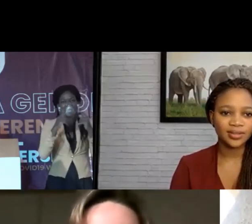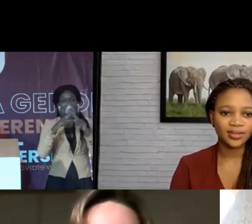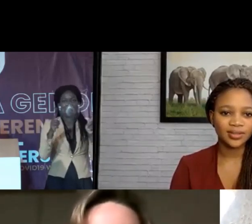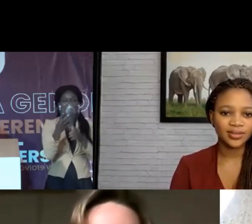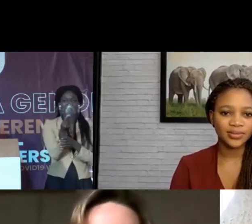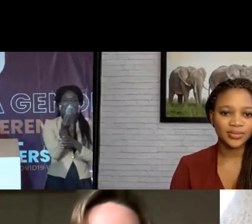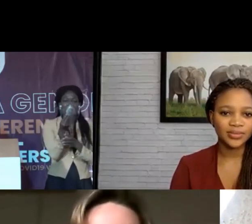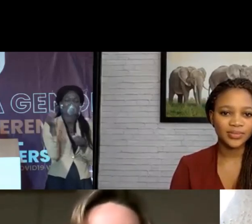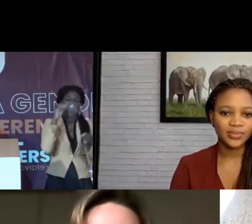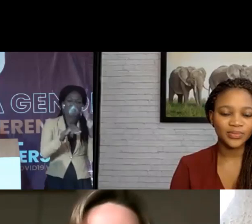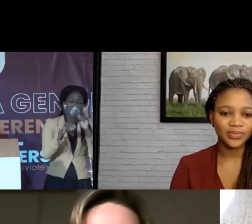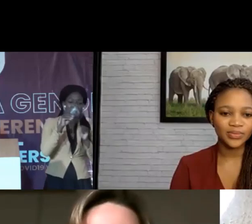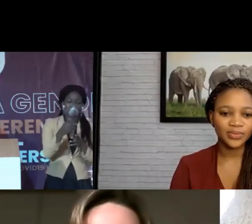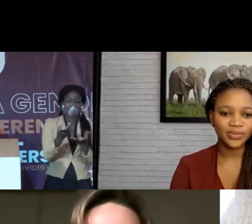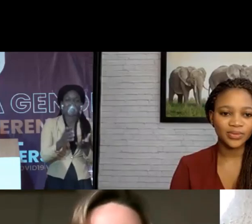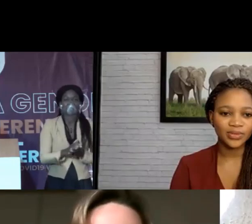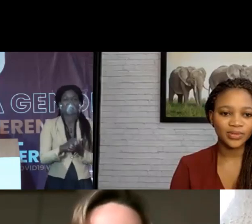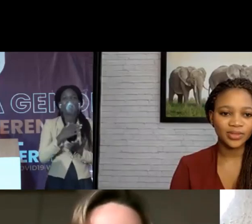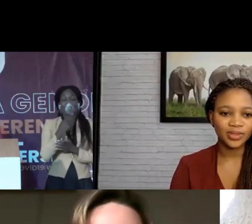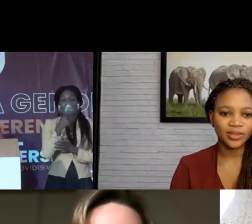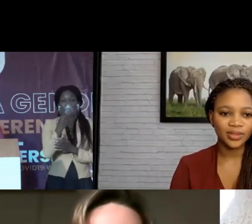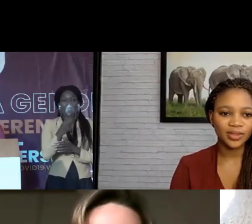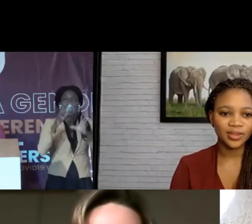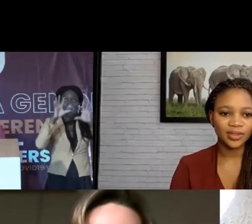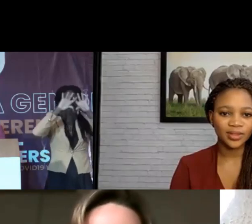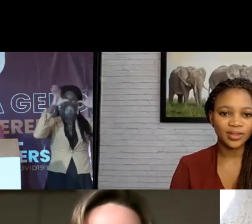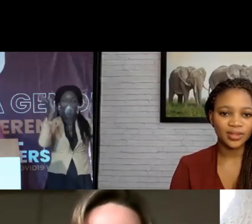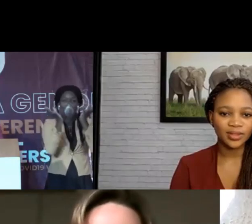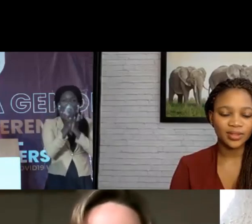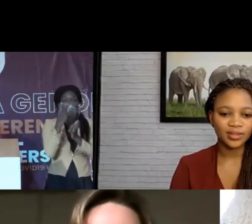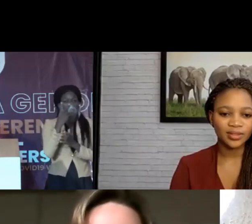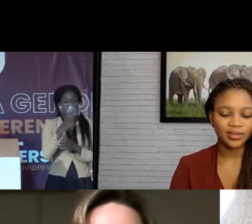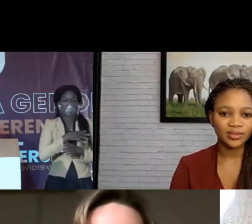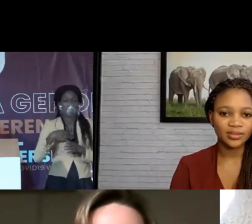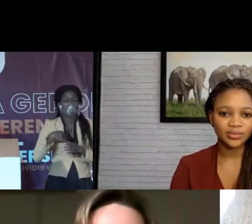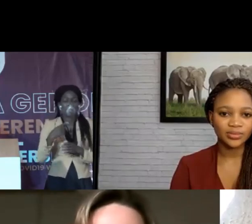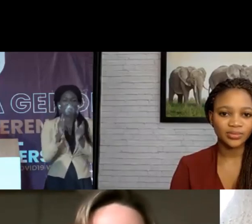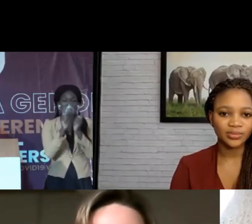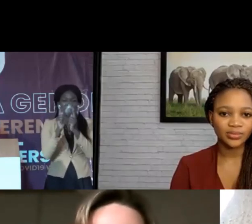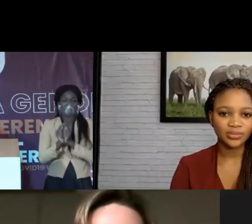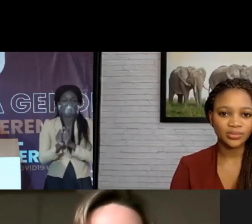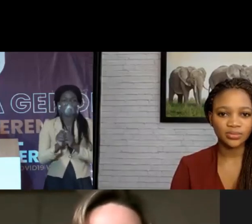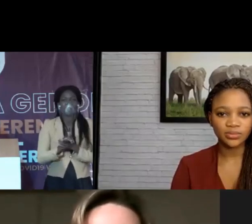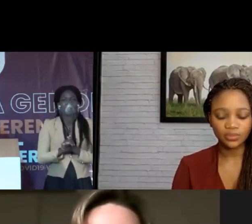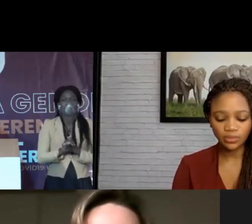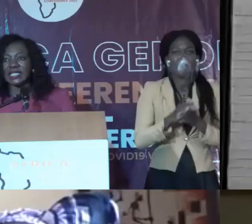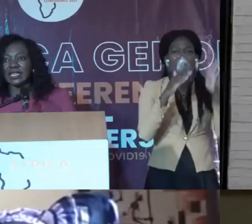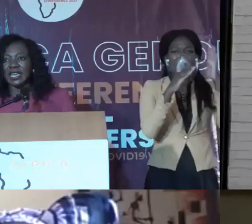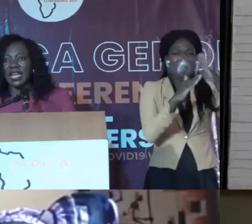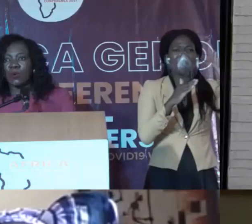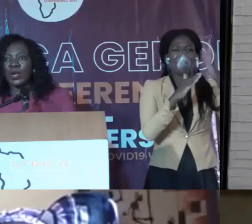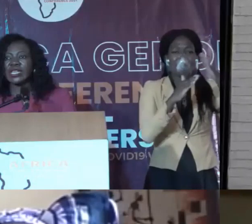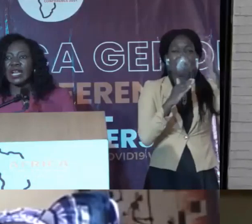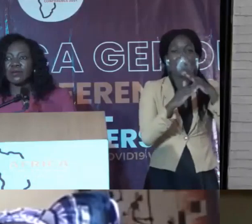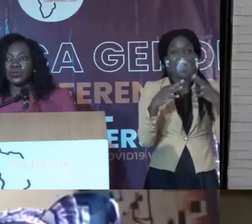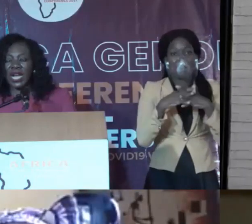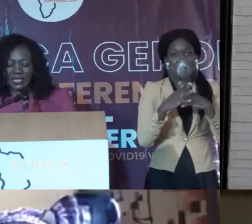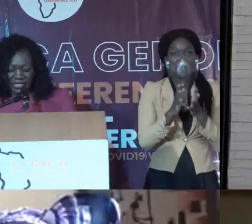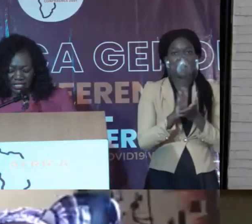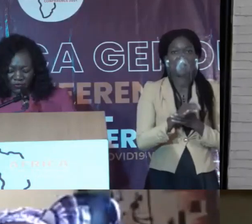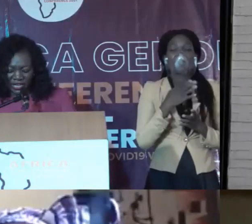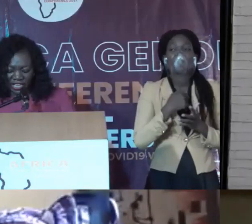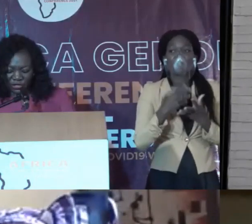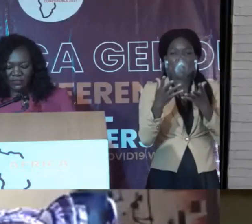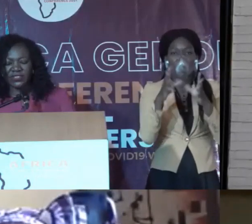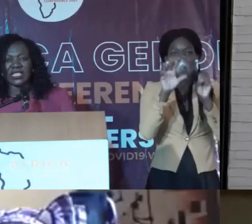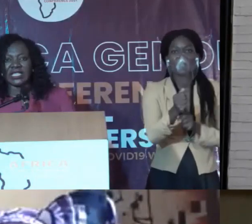just to say that globally, we find that women face greater barriers when it comes to access